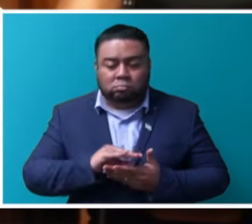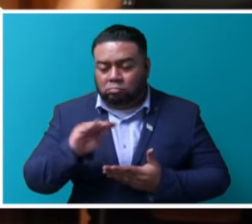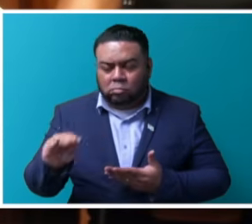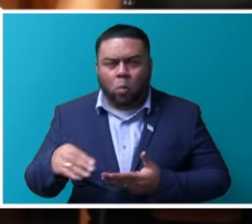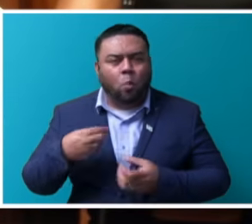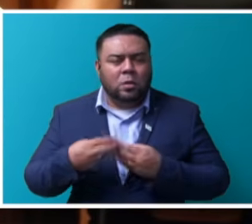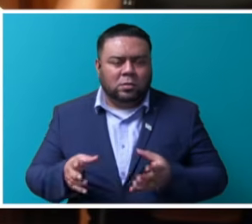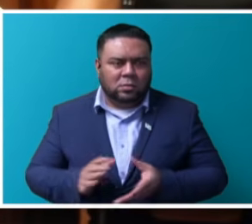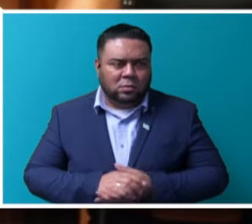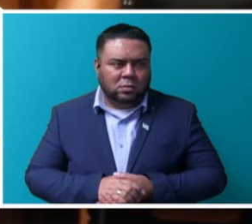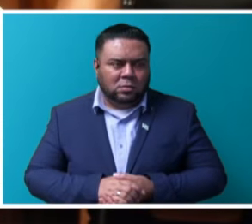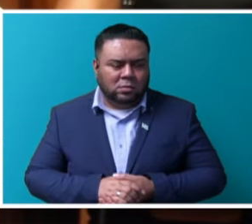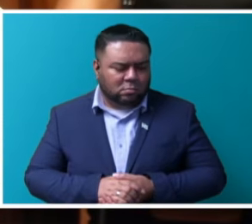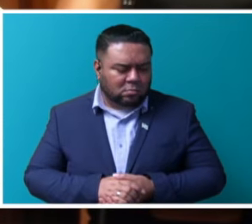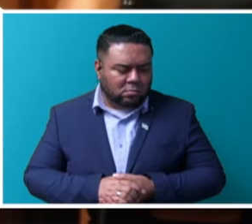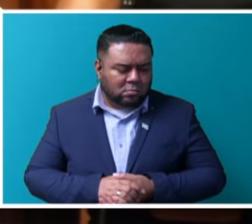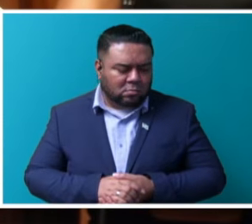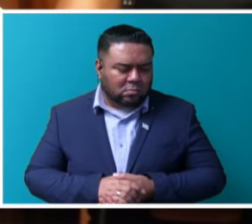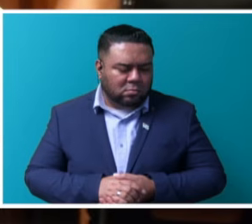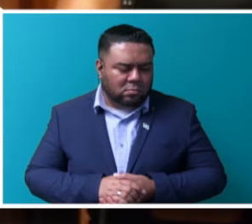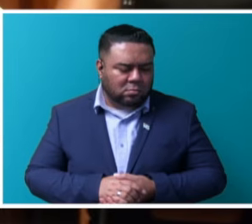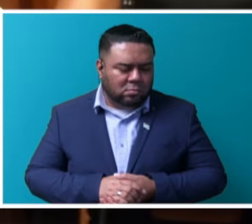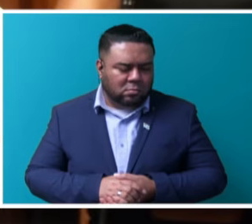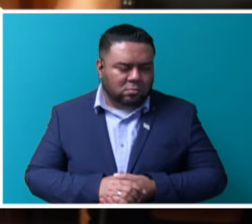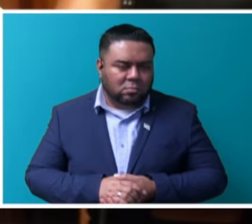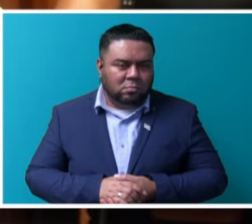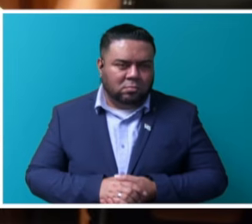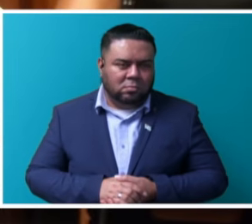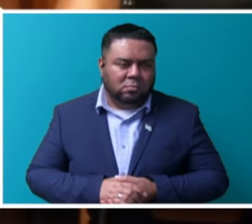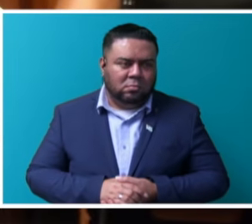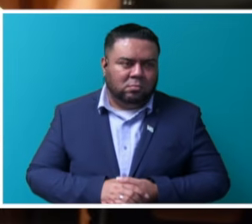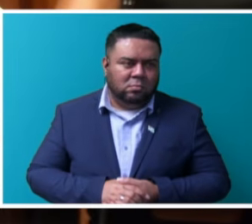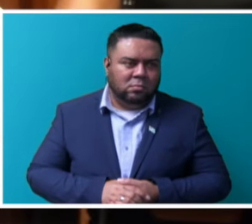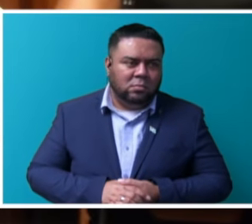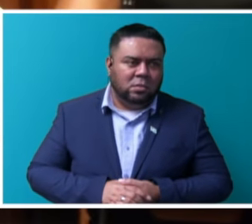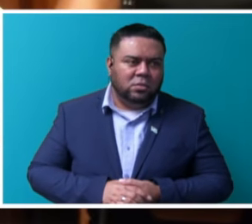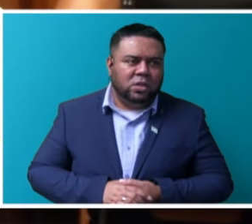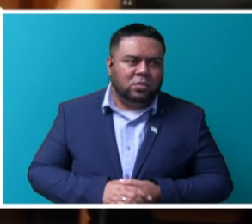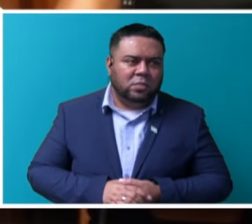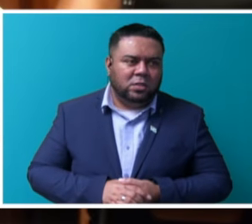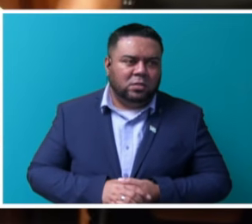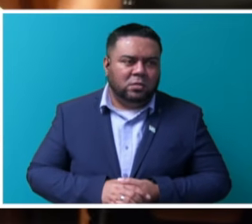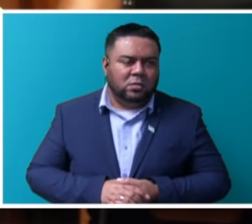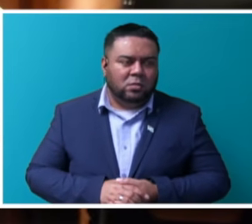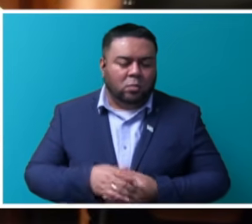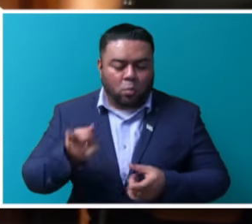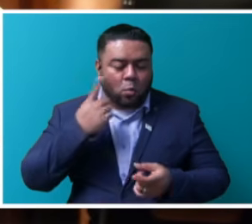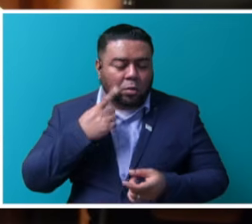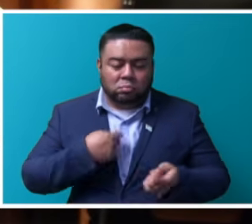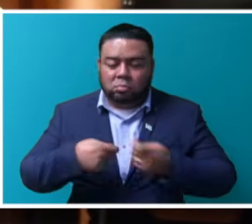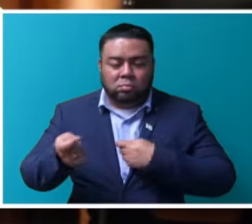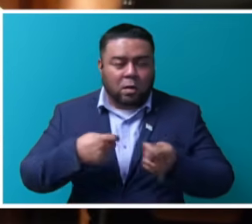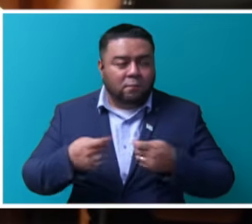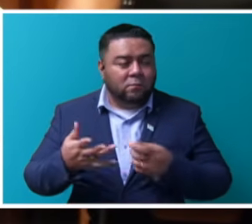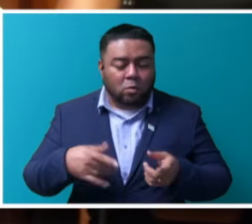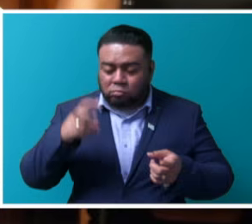wasted. We have major capacity issues which constrains our ability to connect more people to treated pipe water and which restricts economic